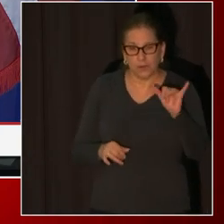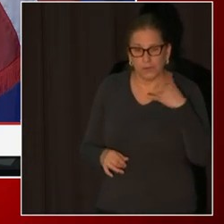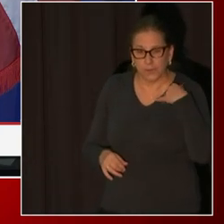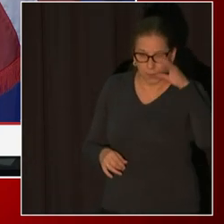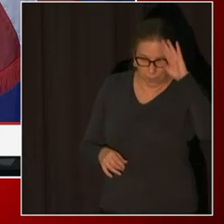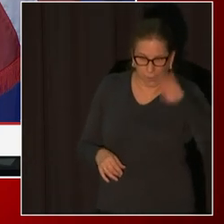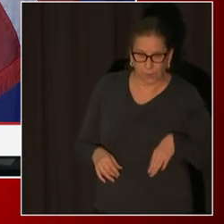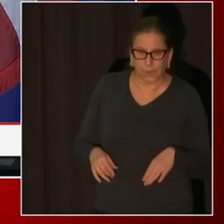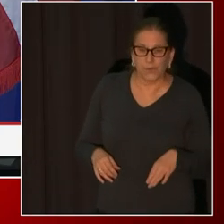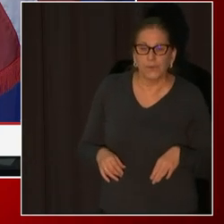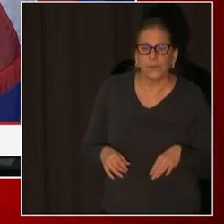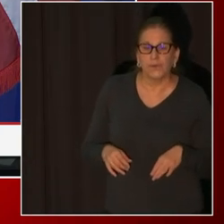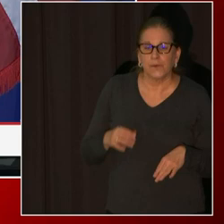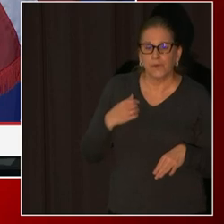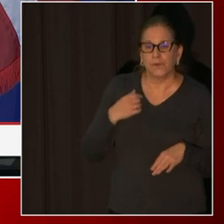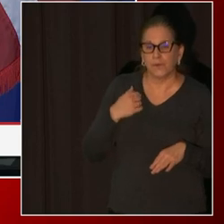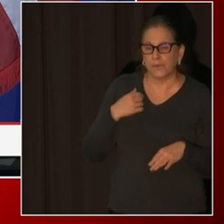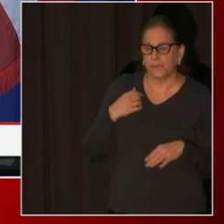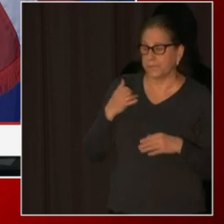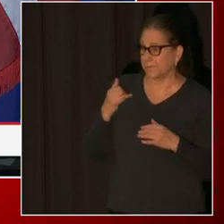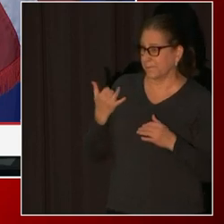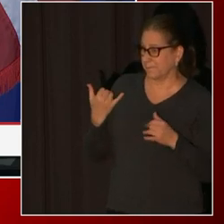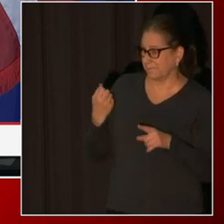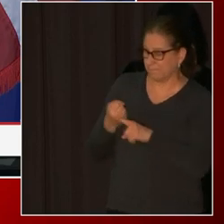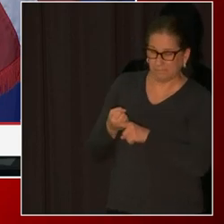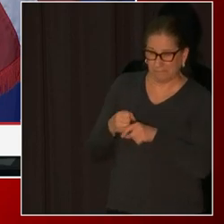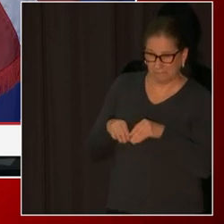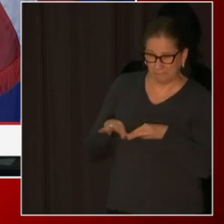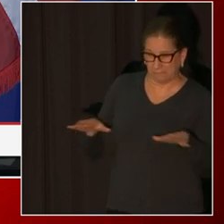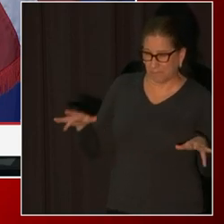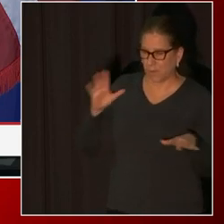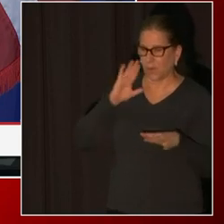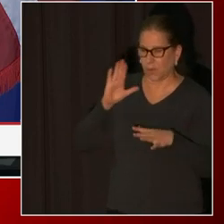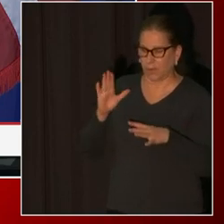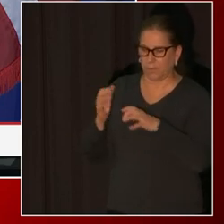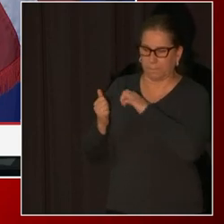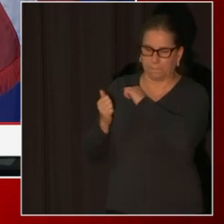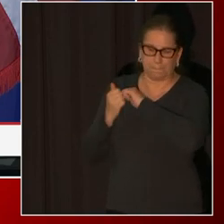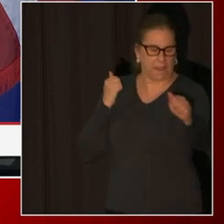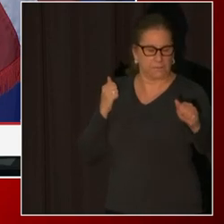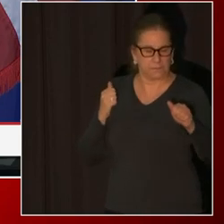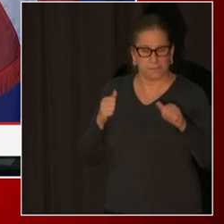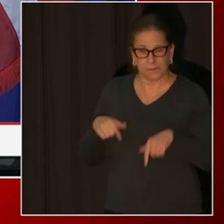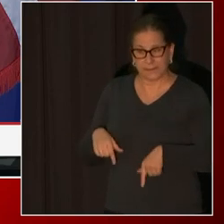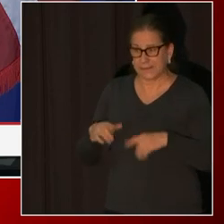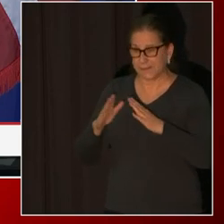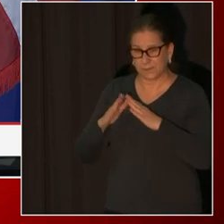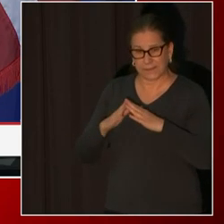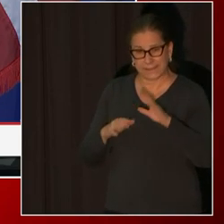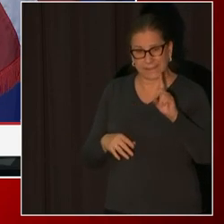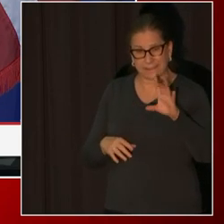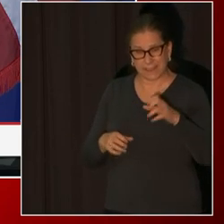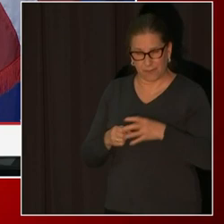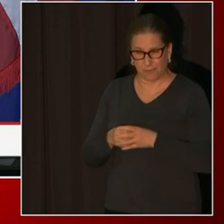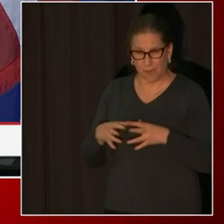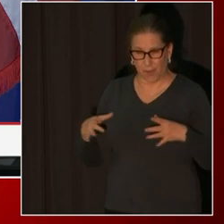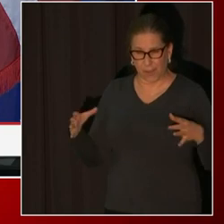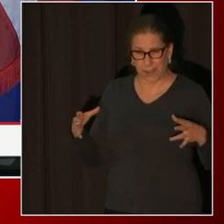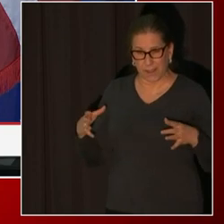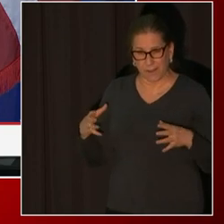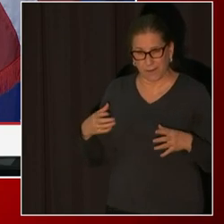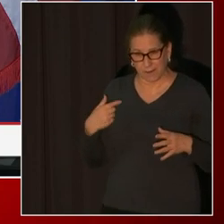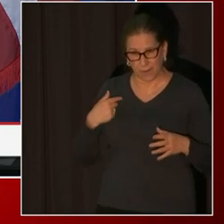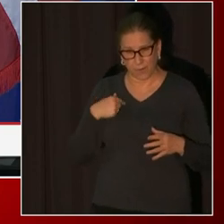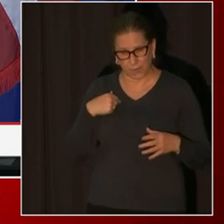that's growing and families looking for quality child care. Pre-pandemic, we recognized child care as a pinch point